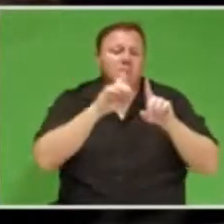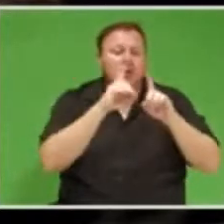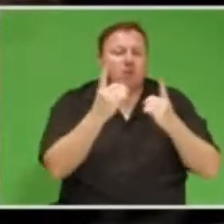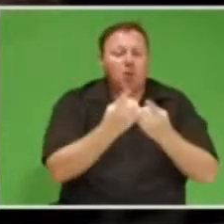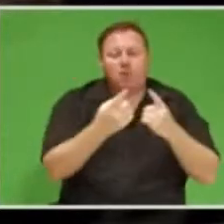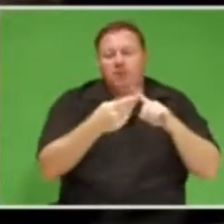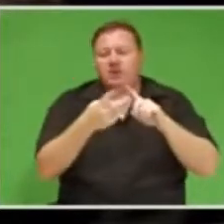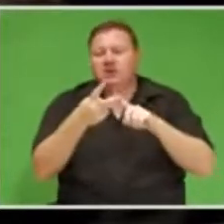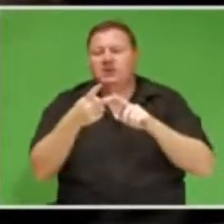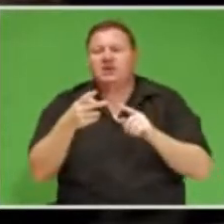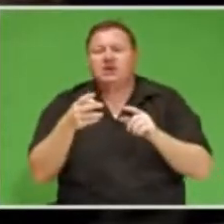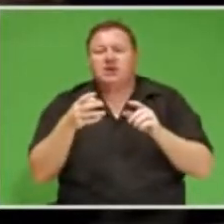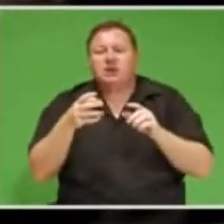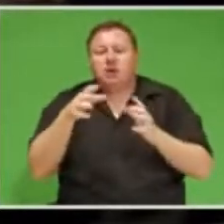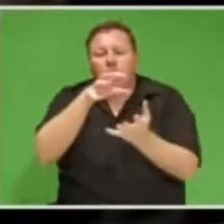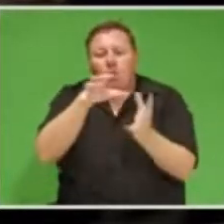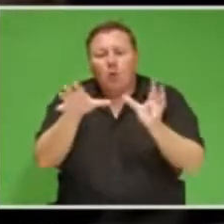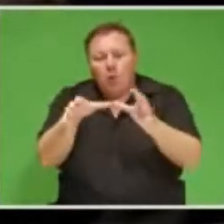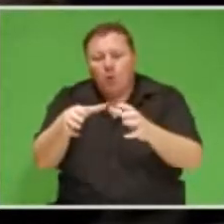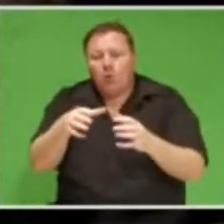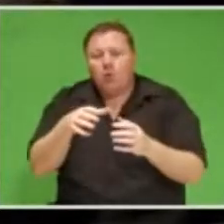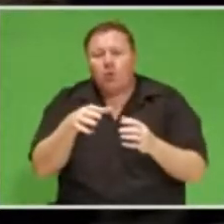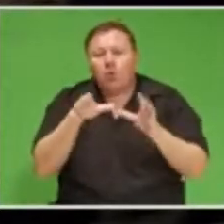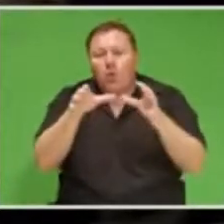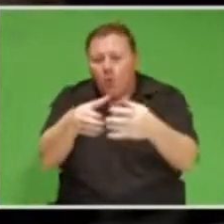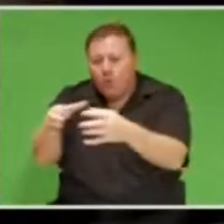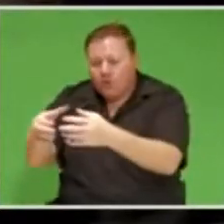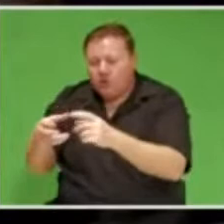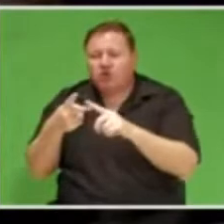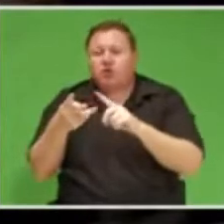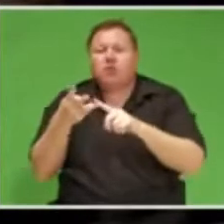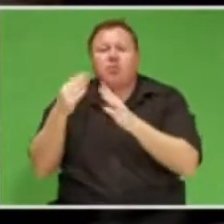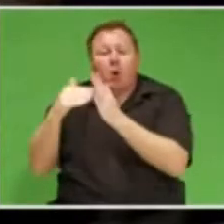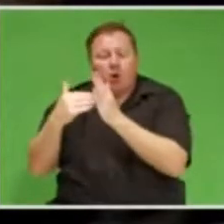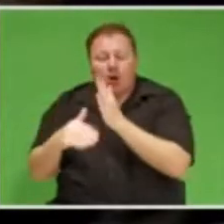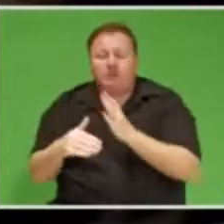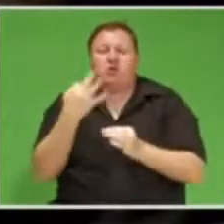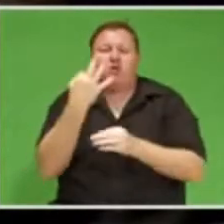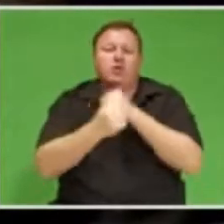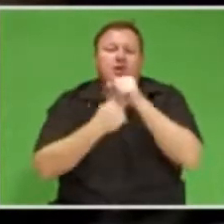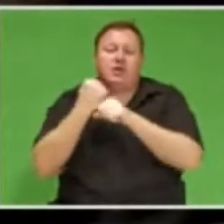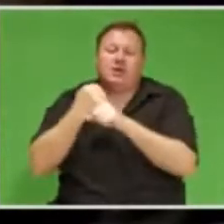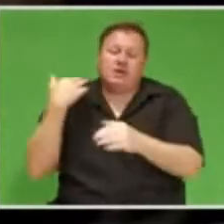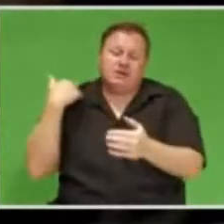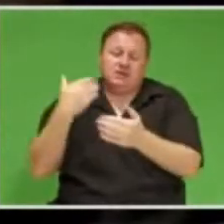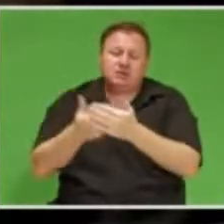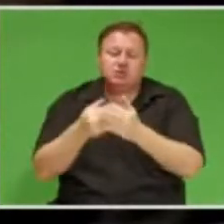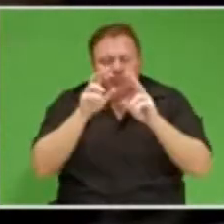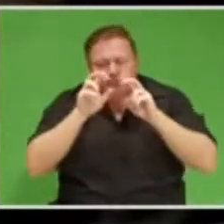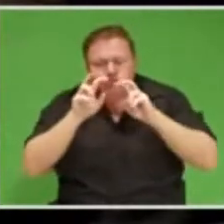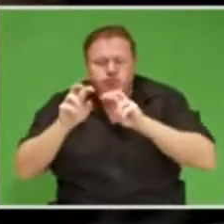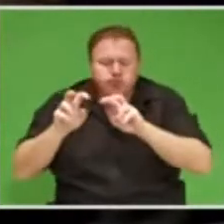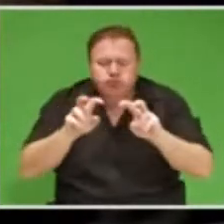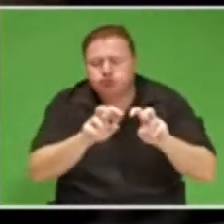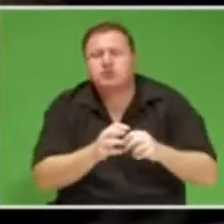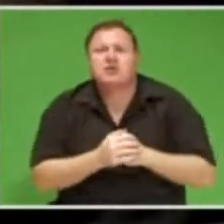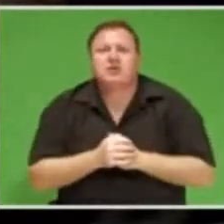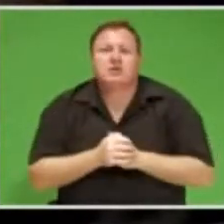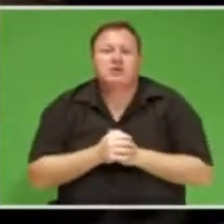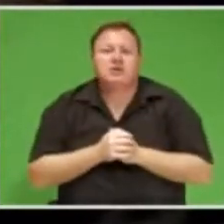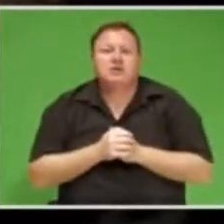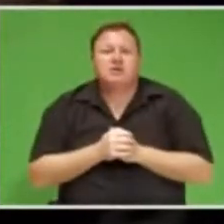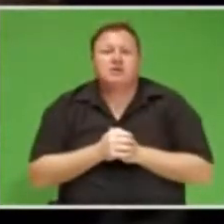3 years. National Treasury estimates that we could achieve a potential